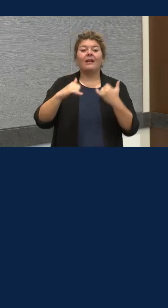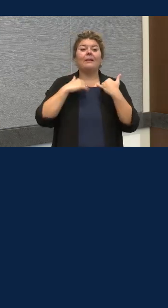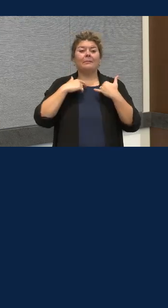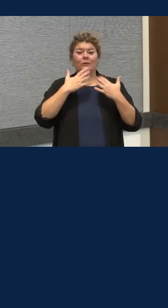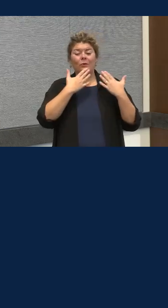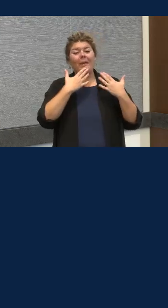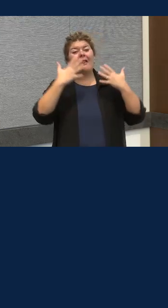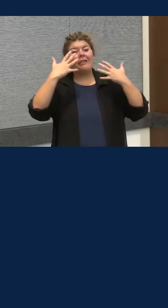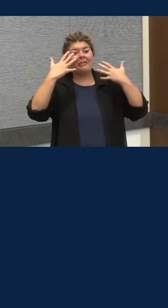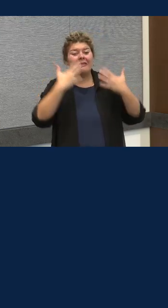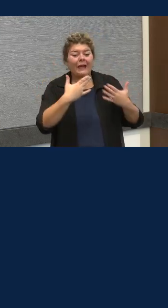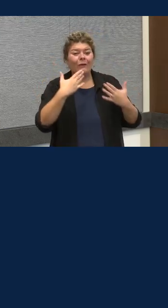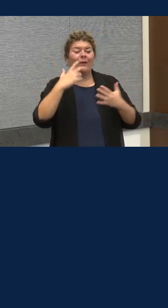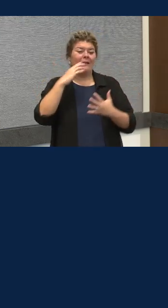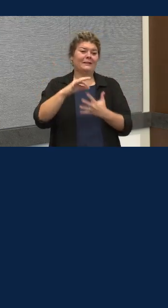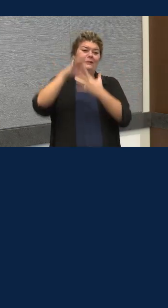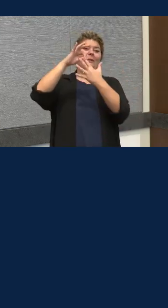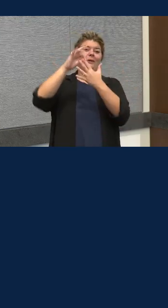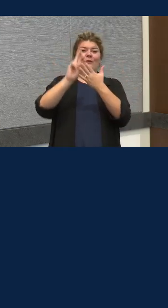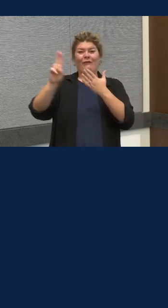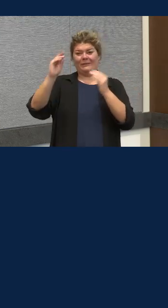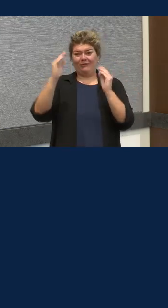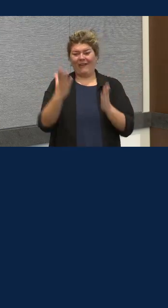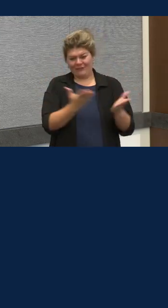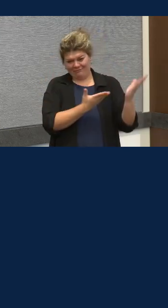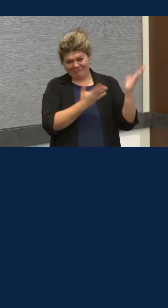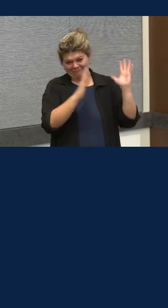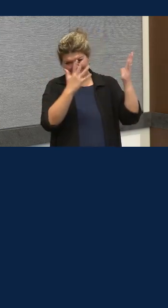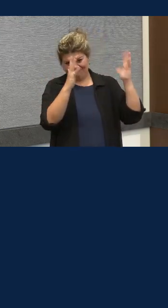in thanking our distinguished university professor.